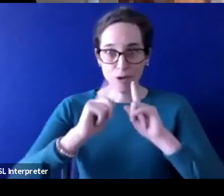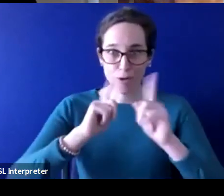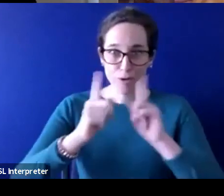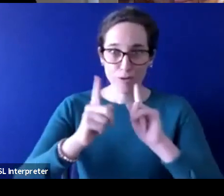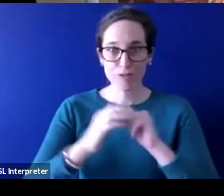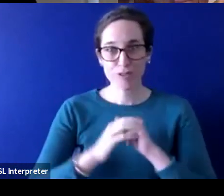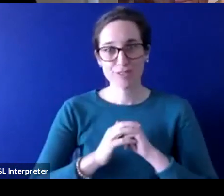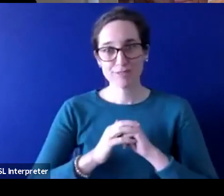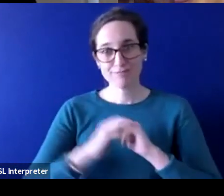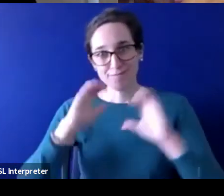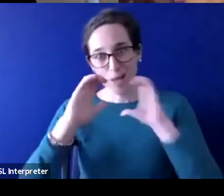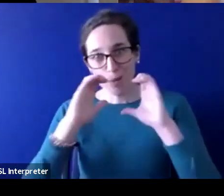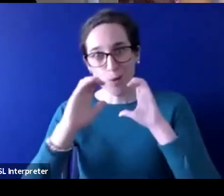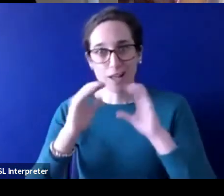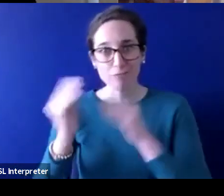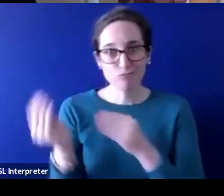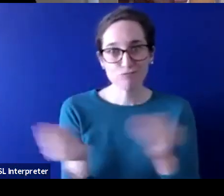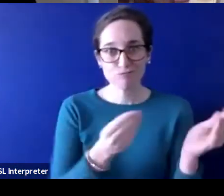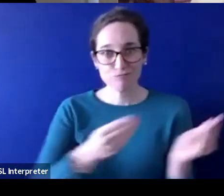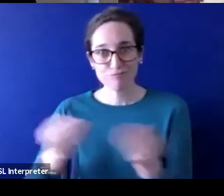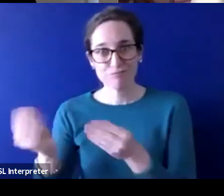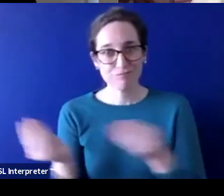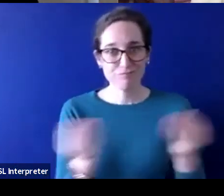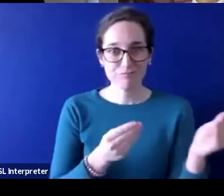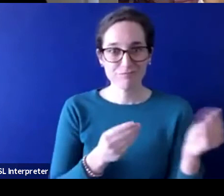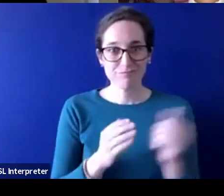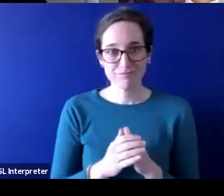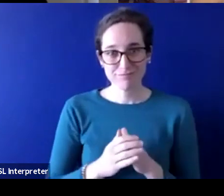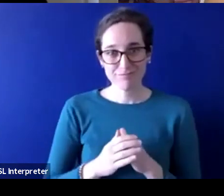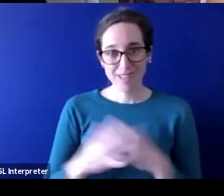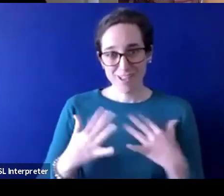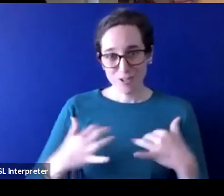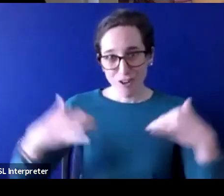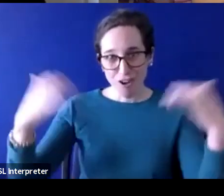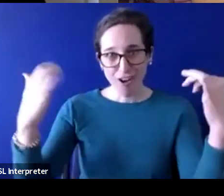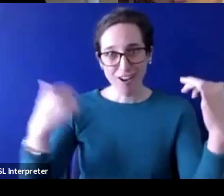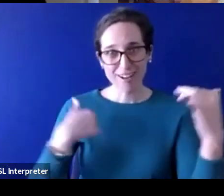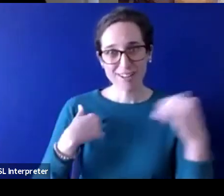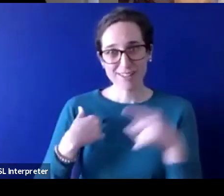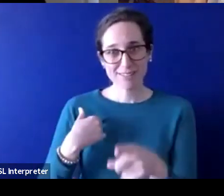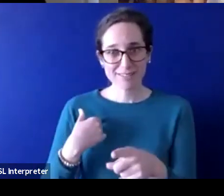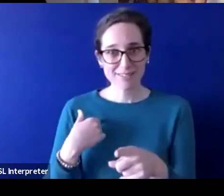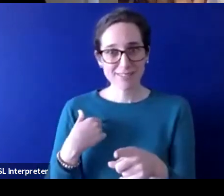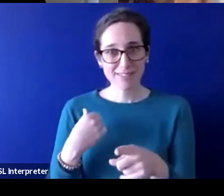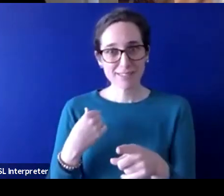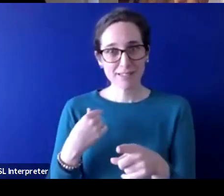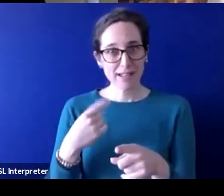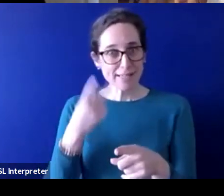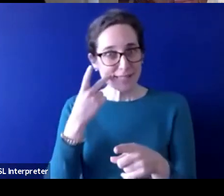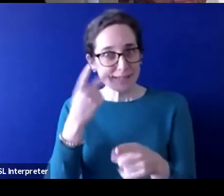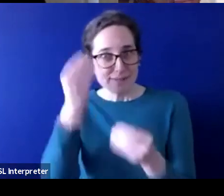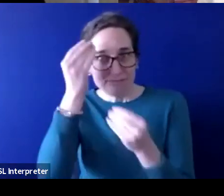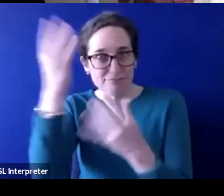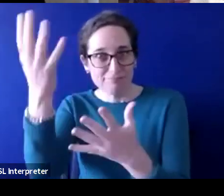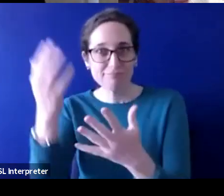one another, as far as like as an audience telling these people at the top, showing them what we would like to see in our